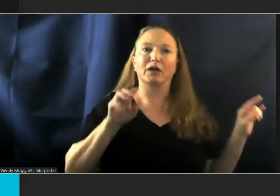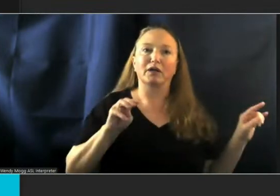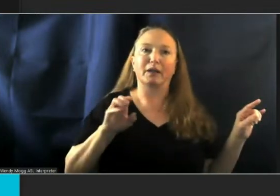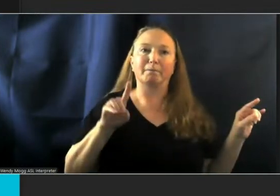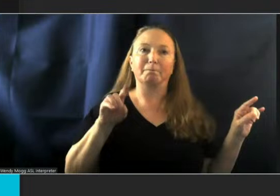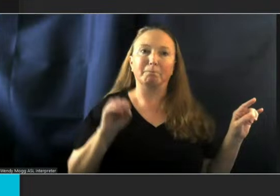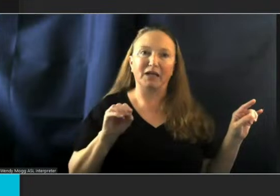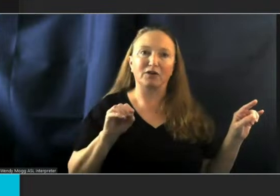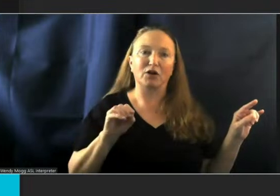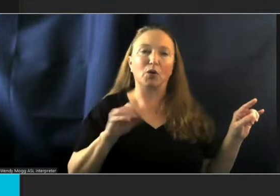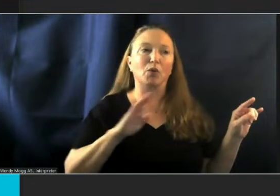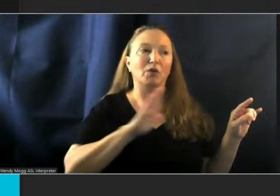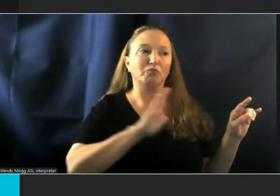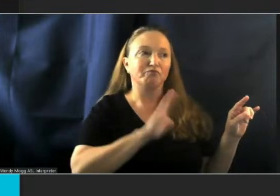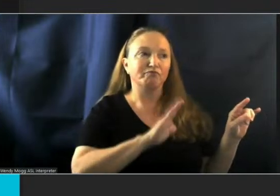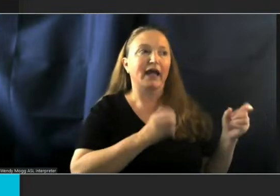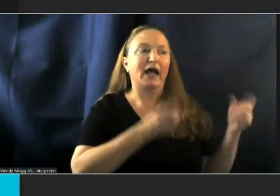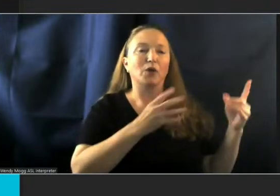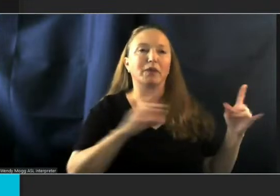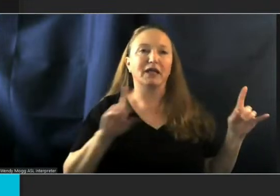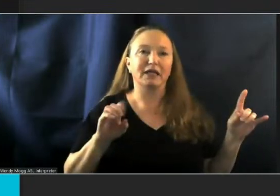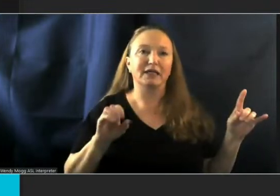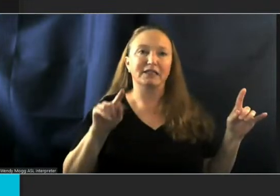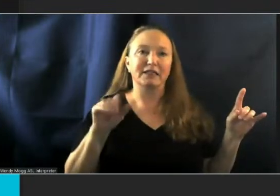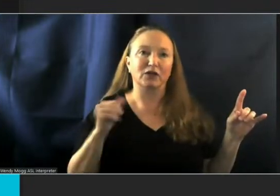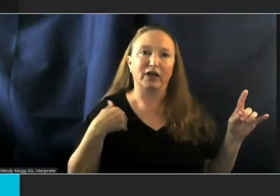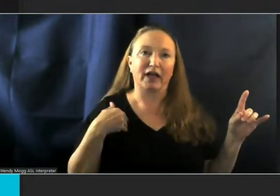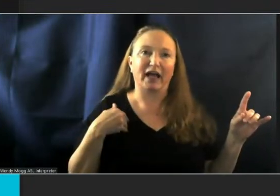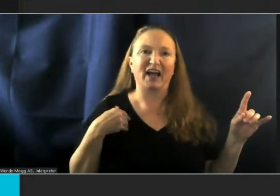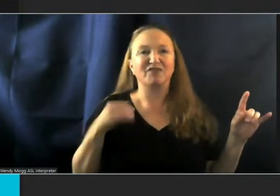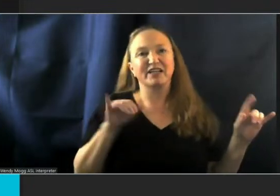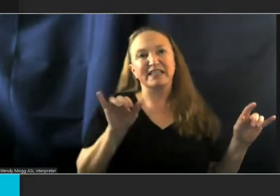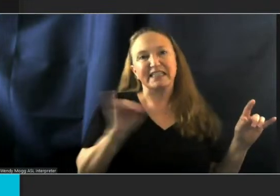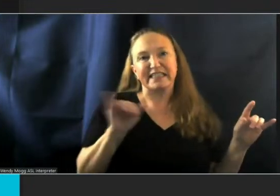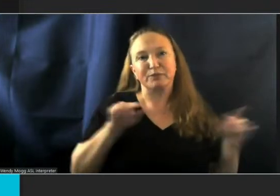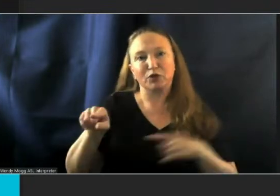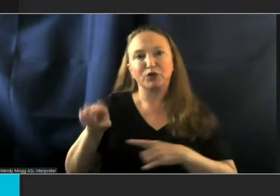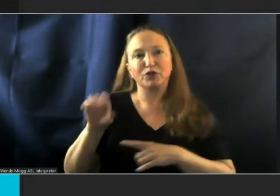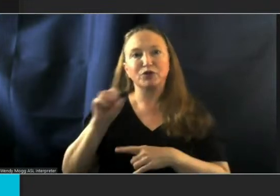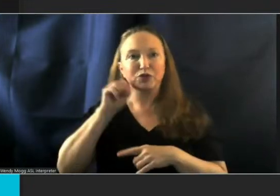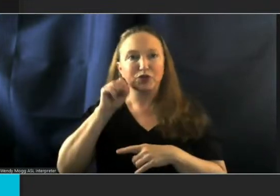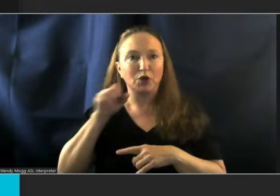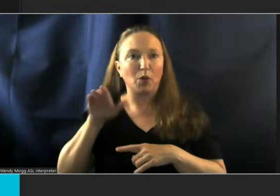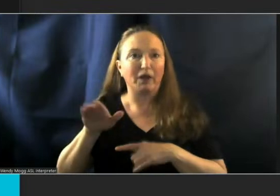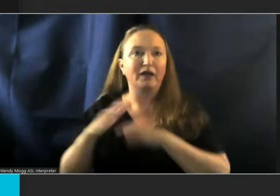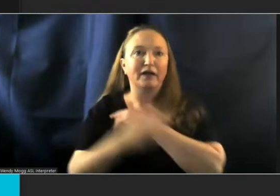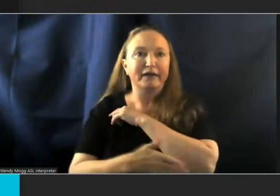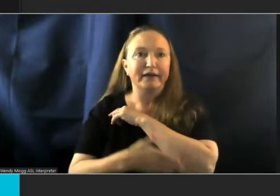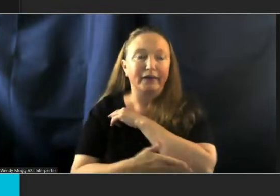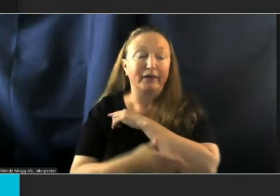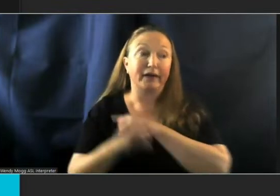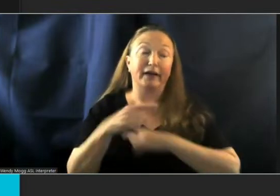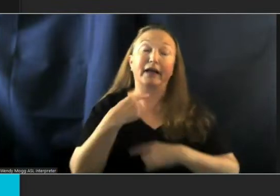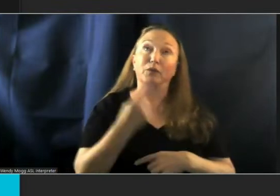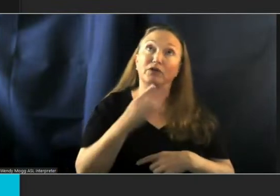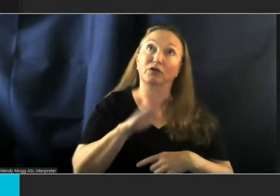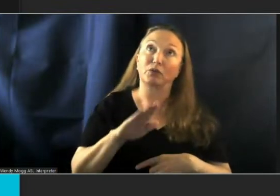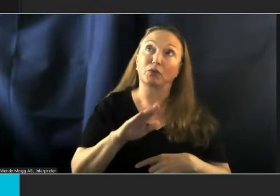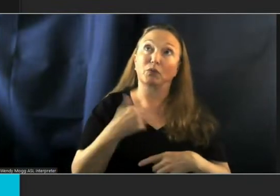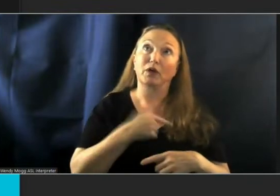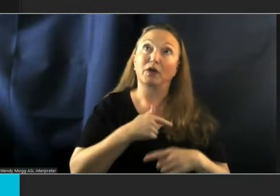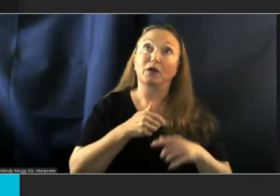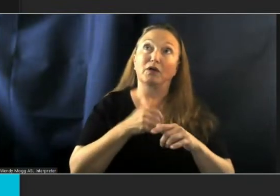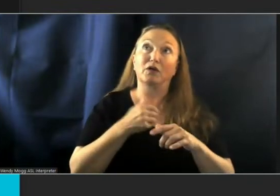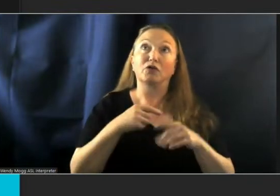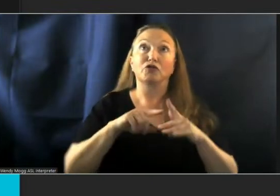Sonoma County. I also will comment that we started tracking the surge about 2 months ago.